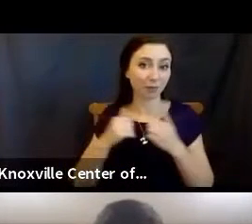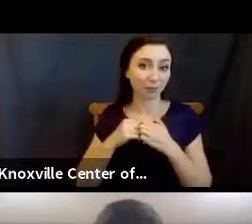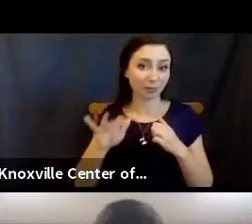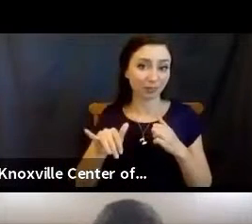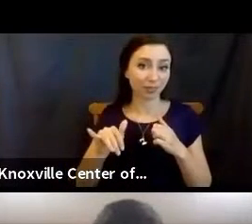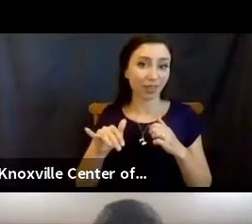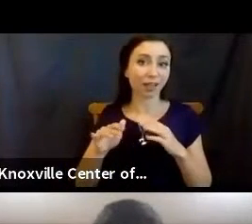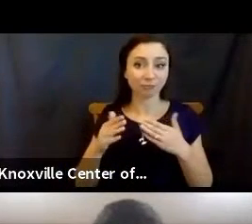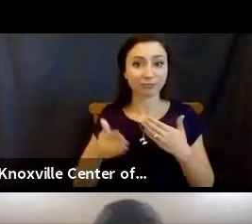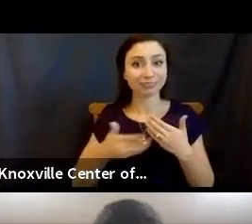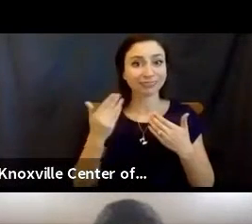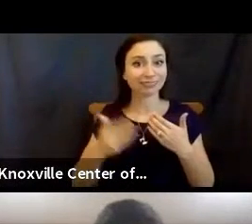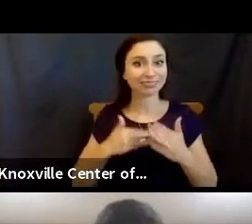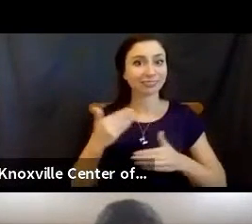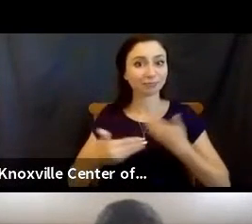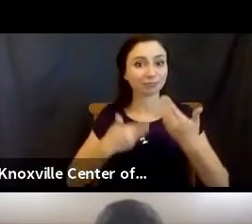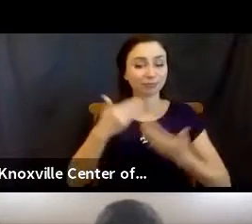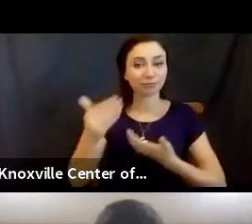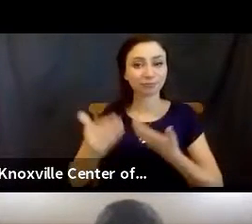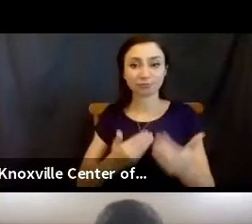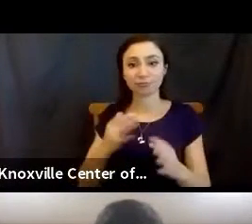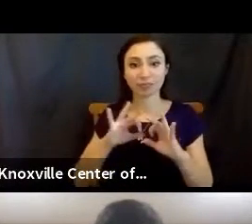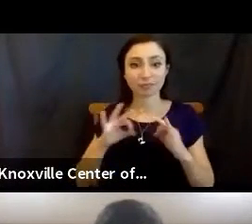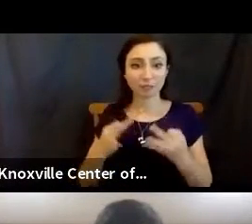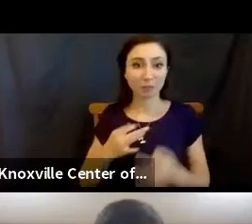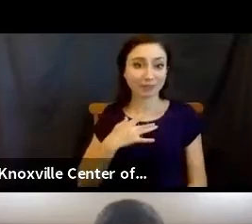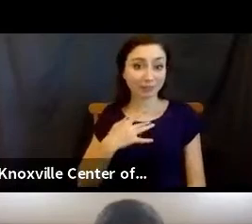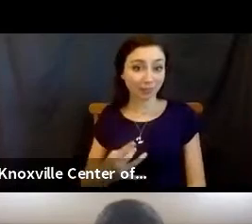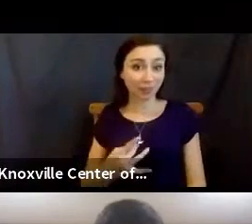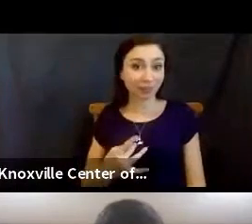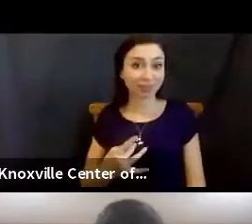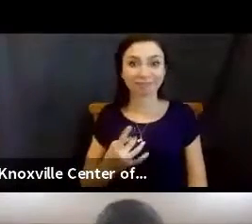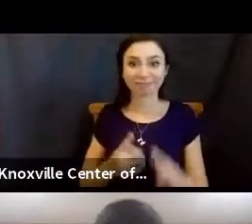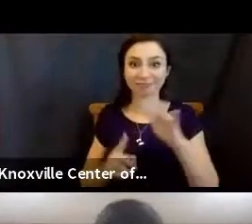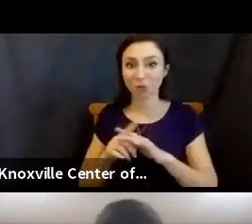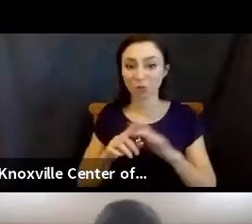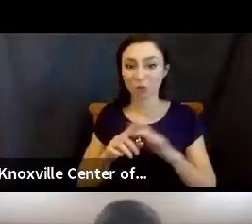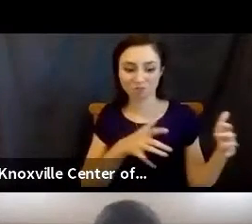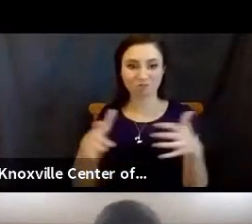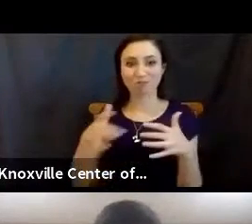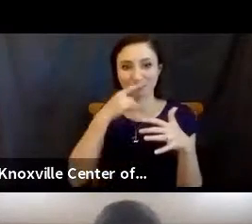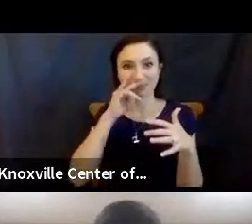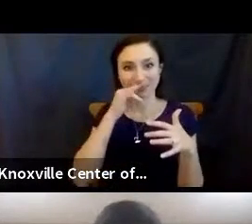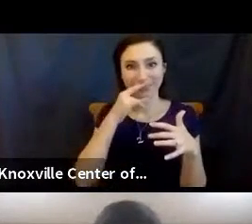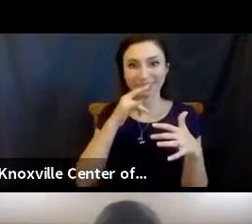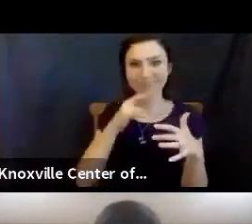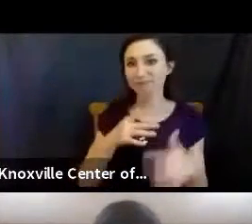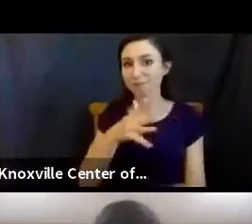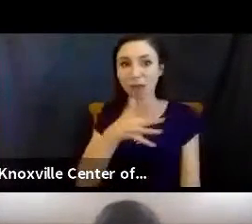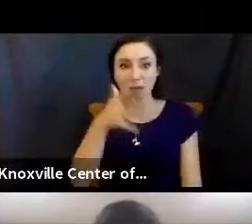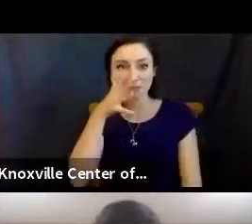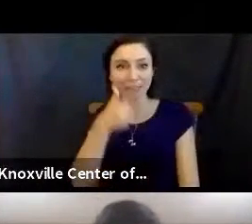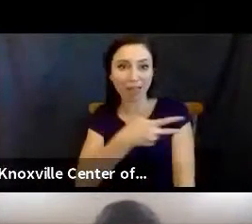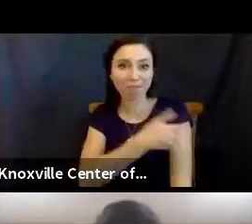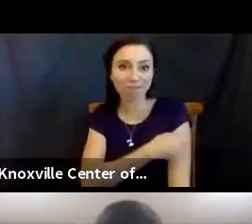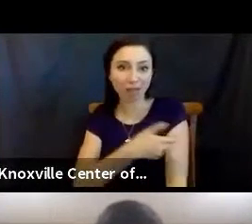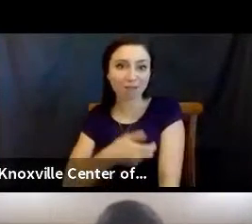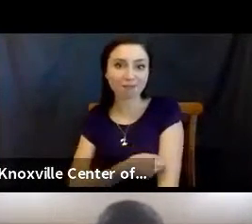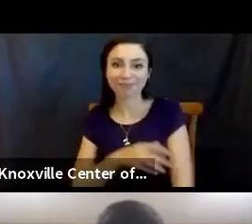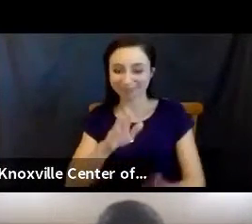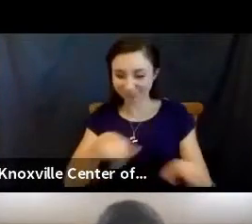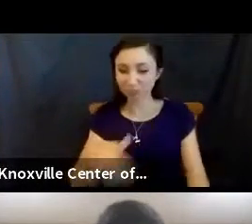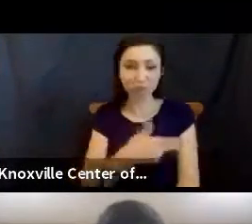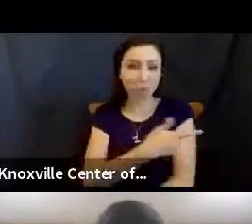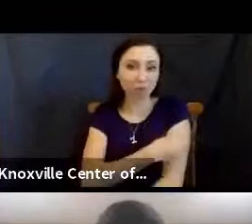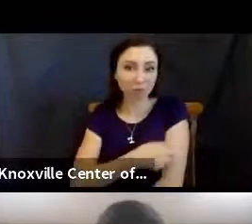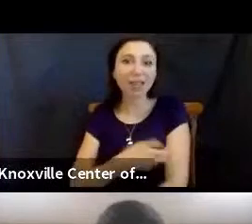been easy, and the families seem to like it because they show up with all the kids, and mom and dad get vaccinated, and so do the kids. So it's